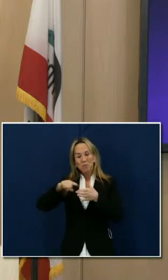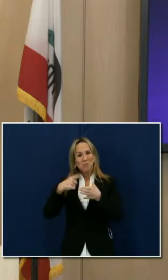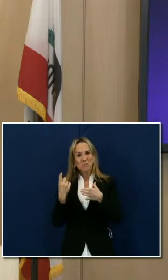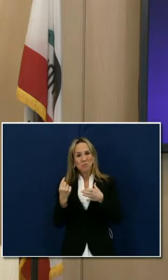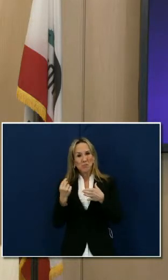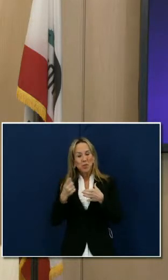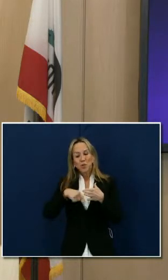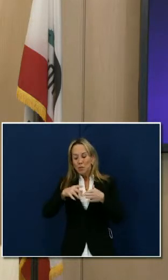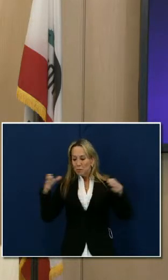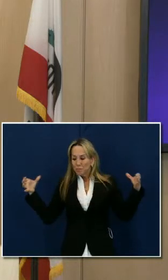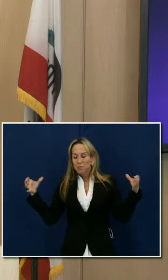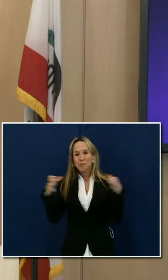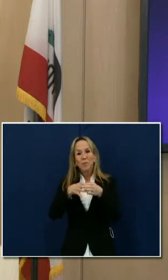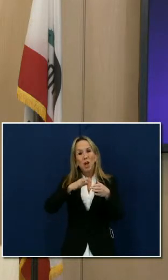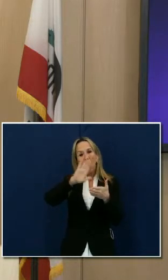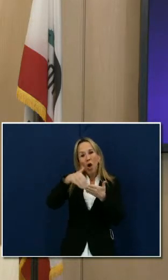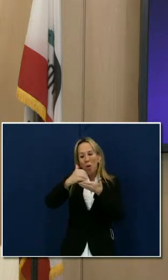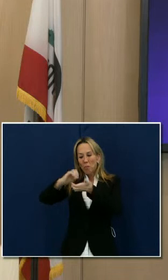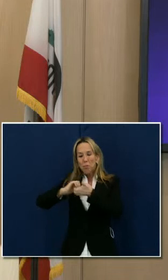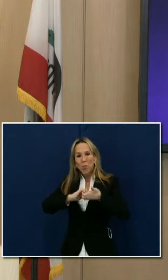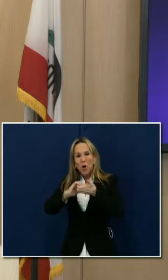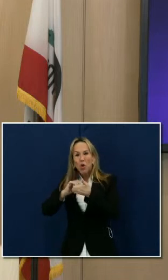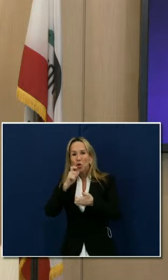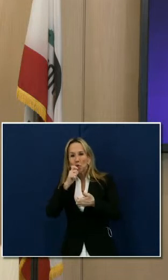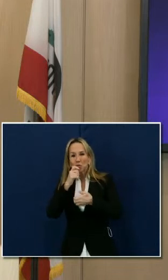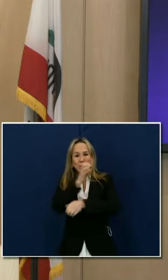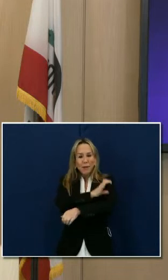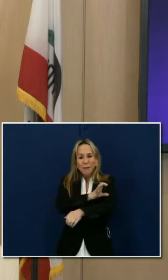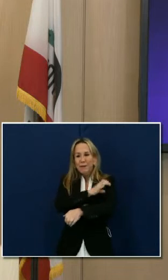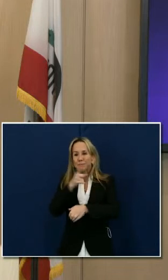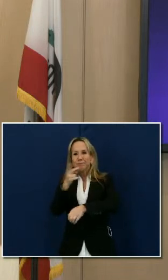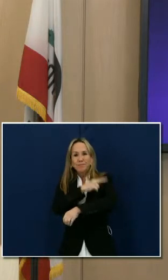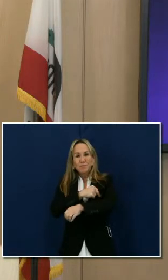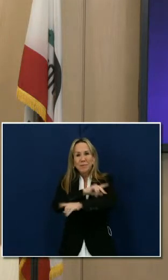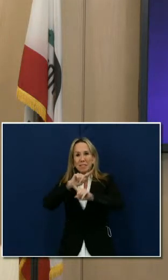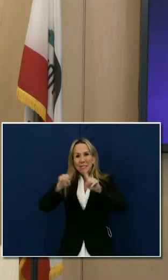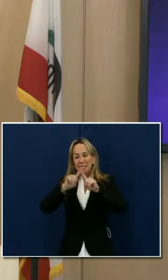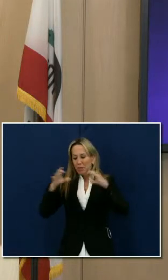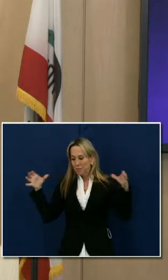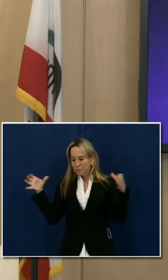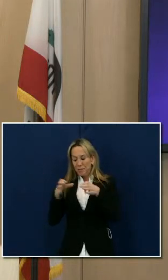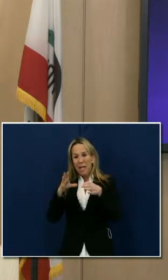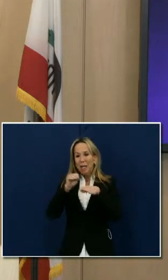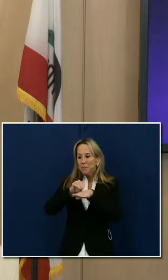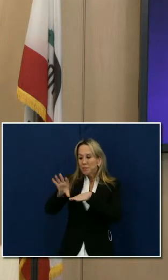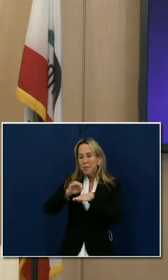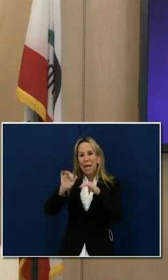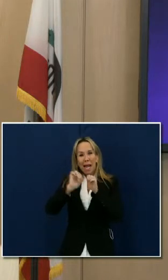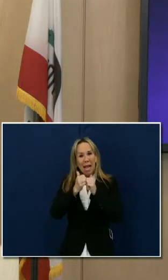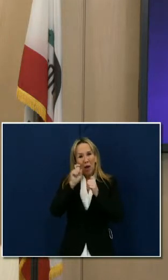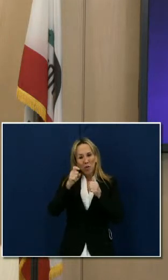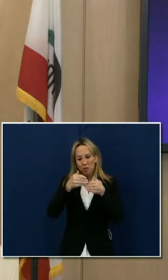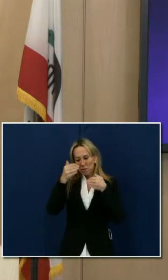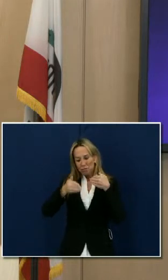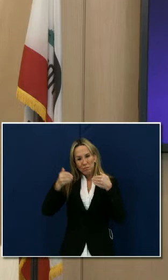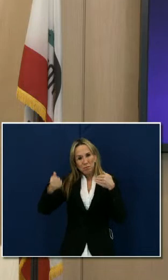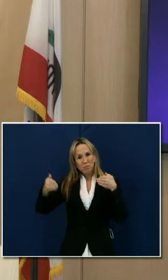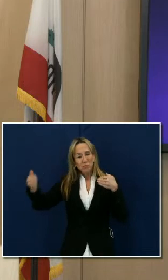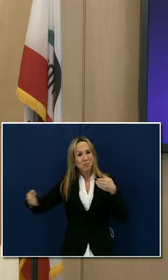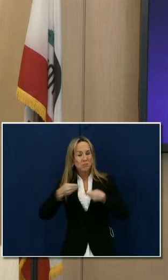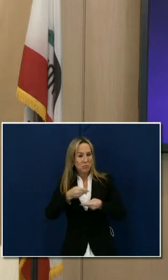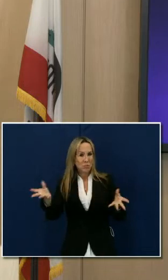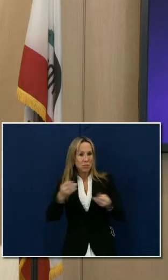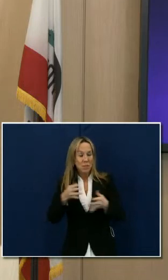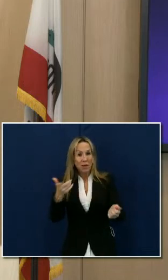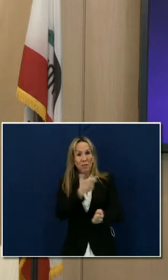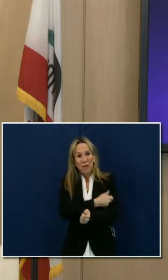and community clinical partners to provide guidance using the phased approach for vaccine distribution and to provide